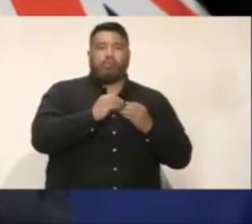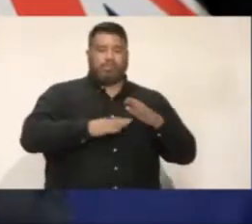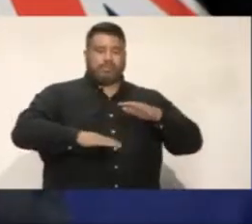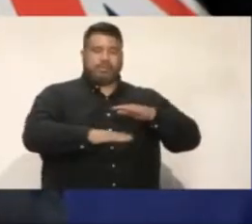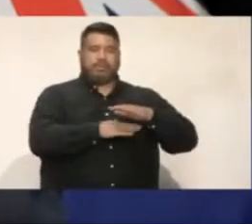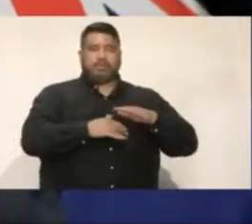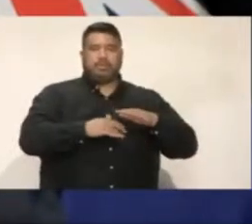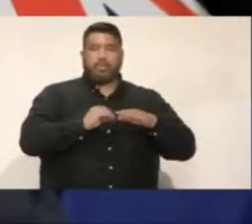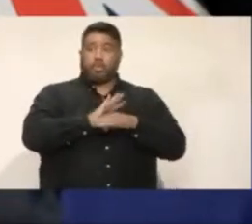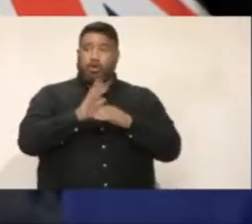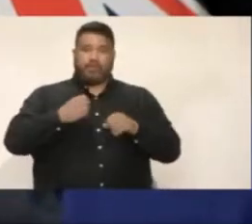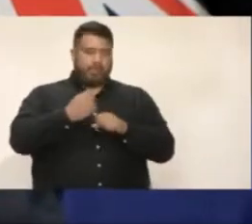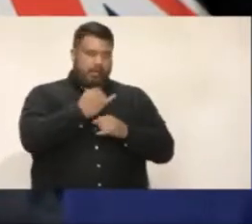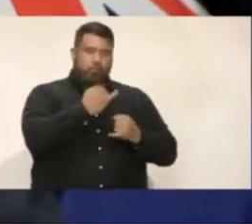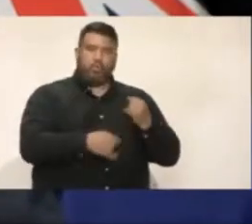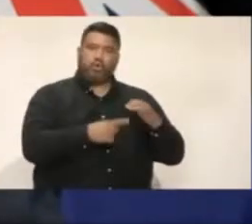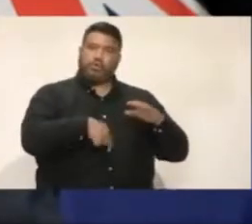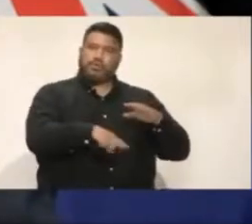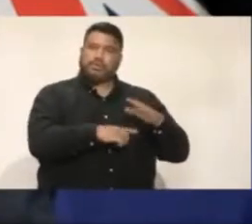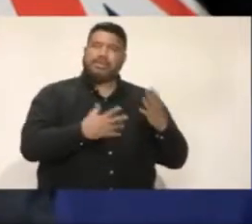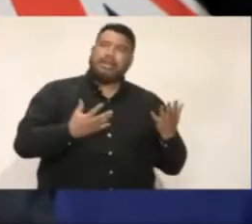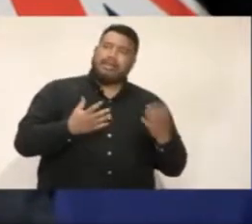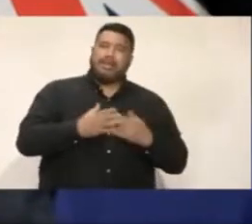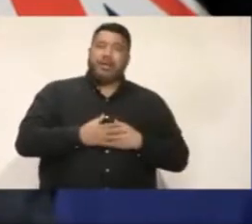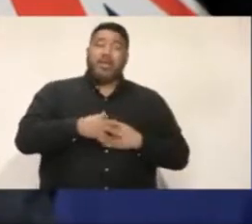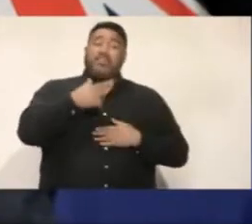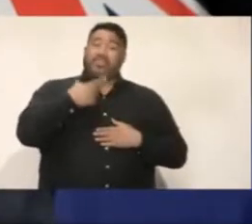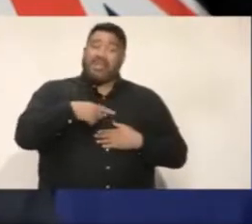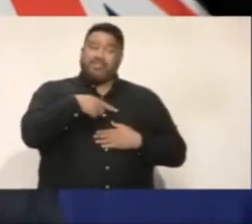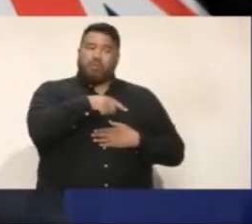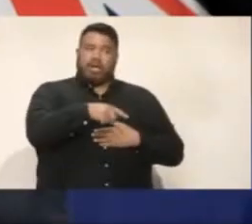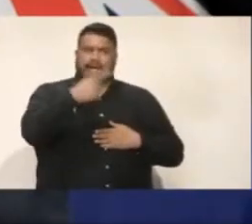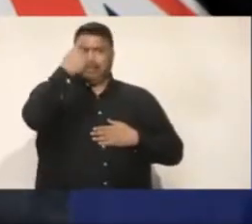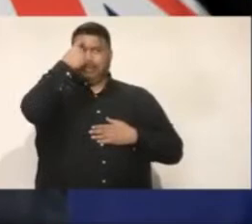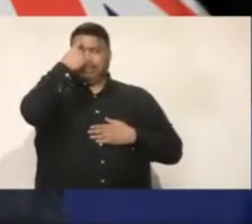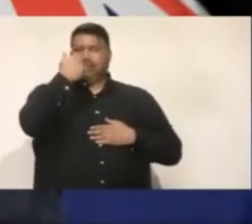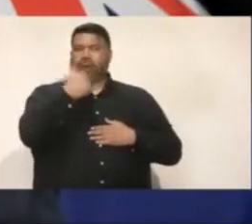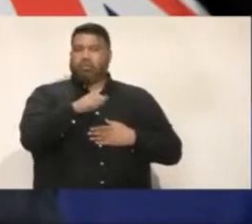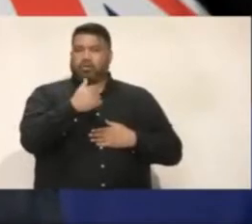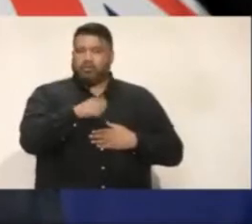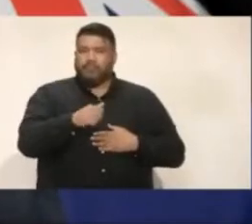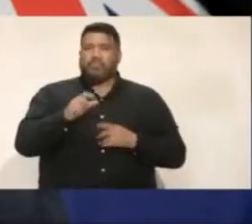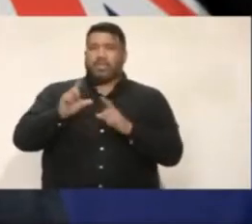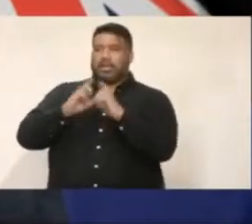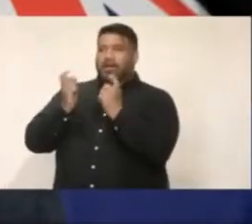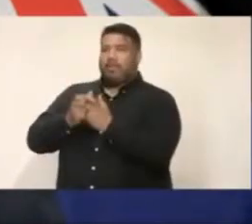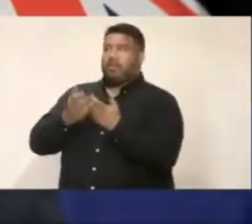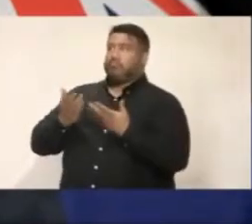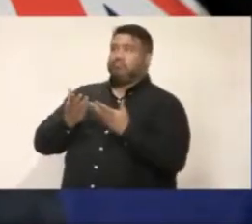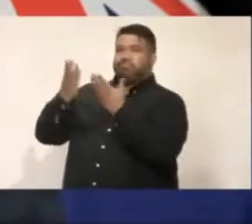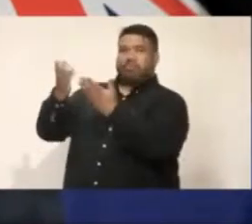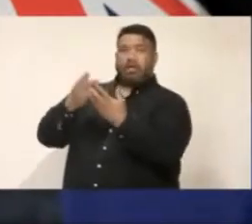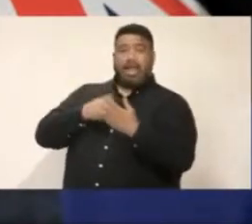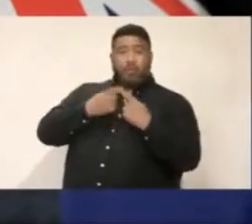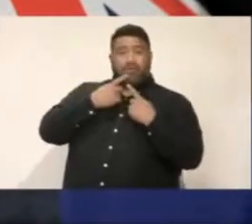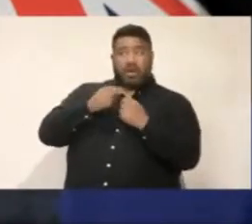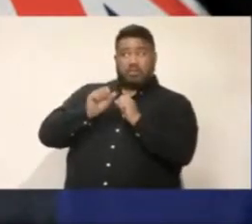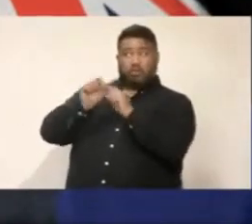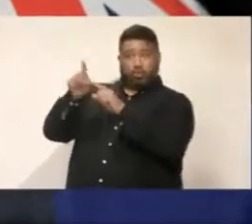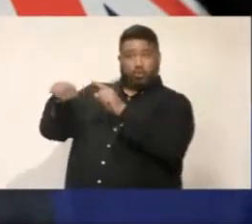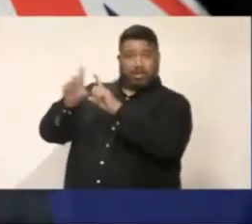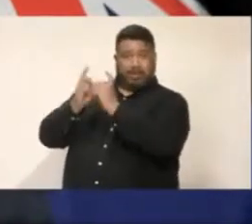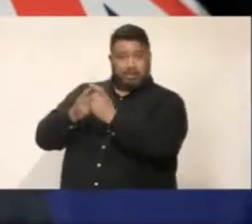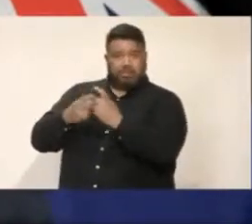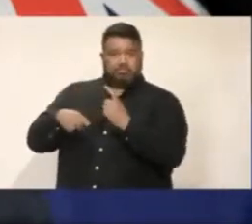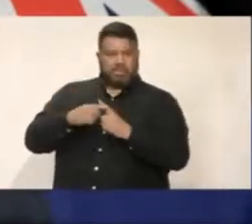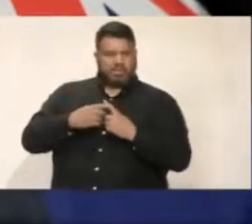key drivers of our decision-making or our advice and Cabinet's decision-making, I think, earlier in the year, and indeed with